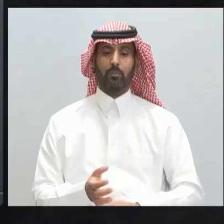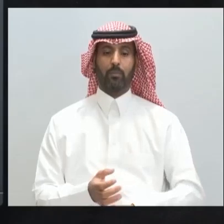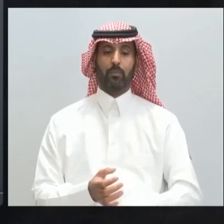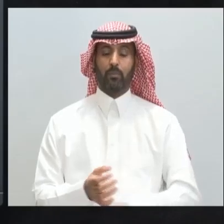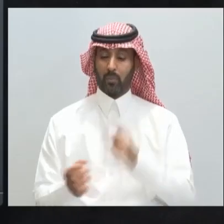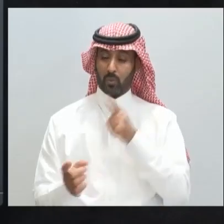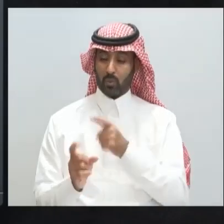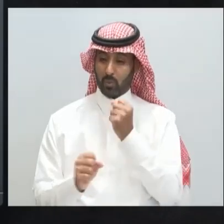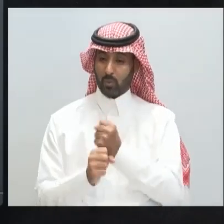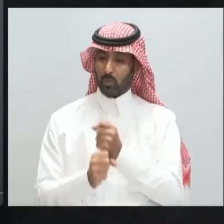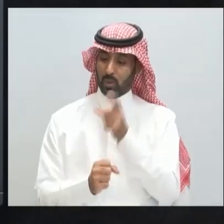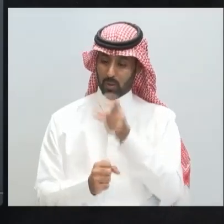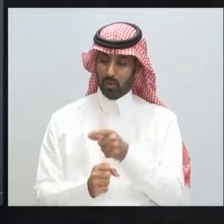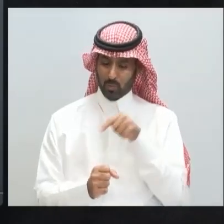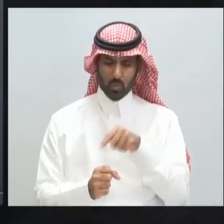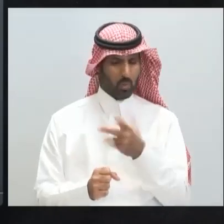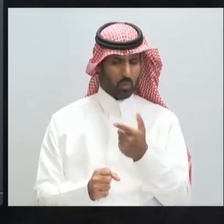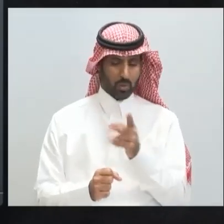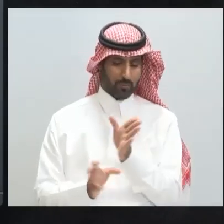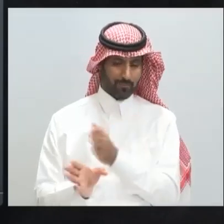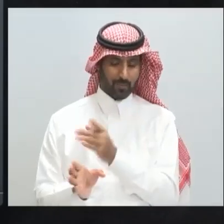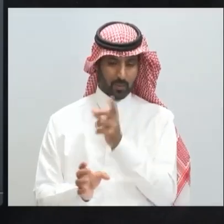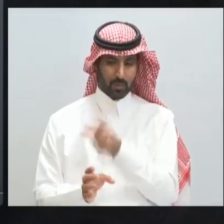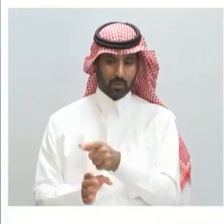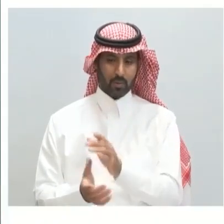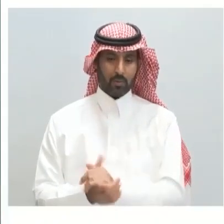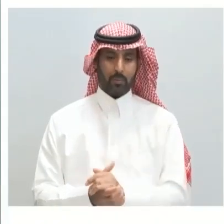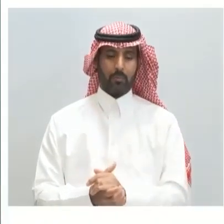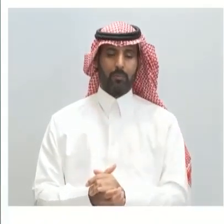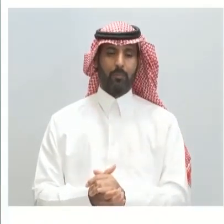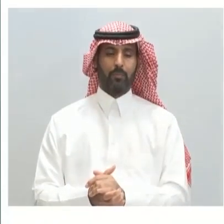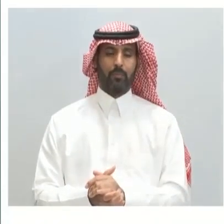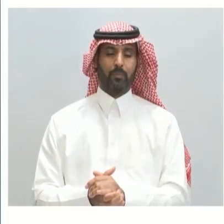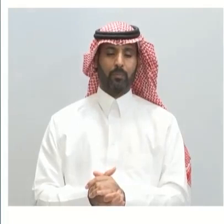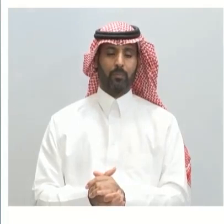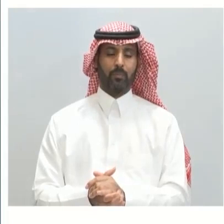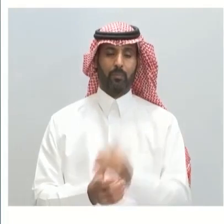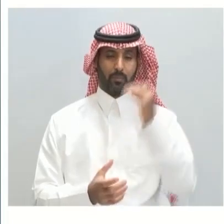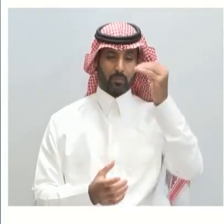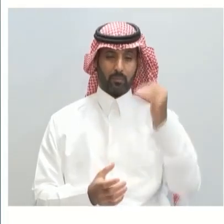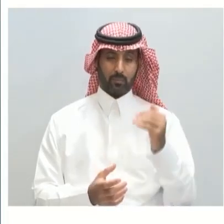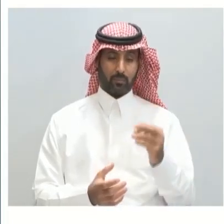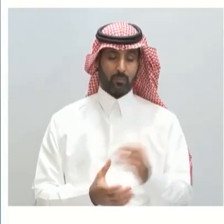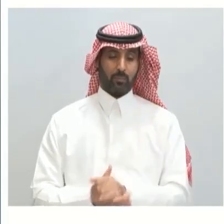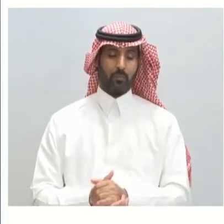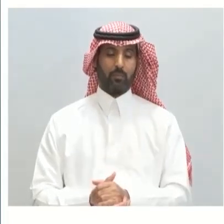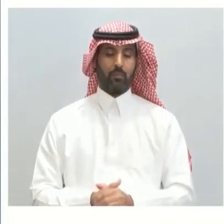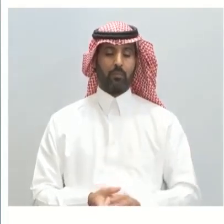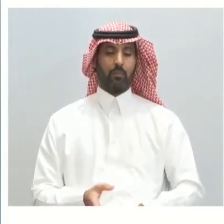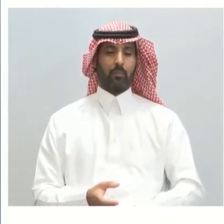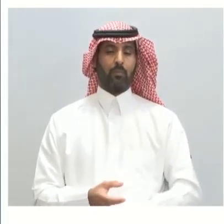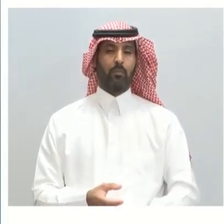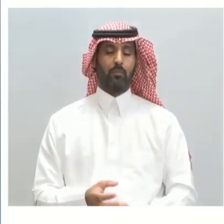the person who did this action. So these are the functions here. We'll be numbering them with these expressions